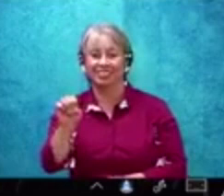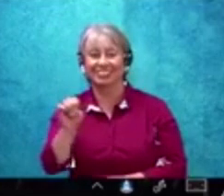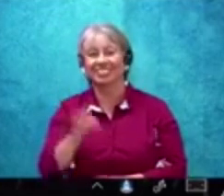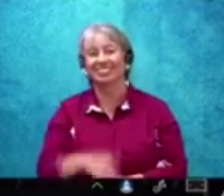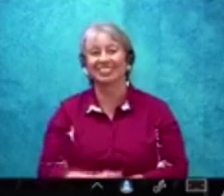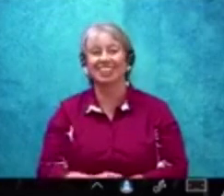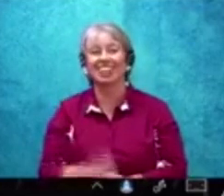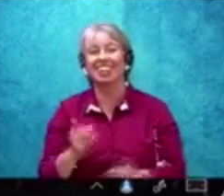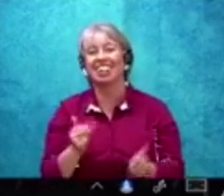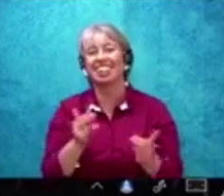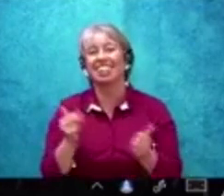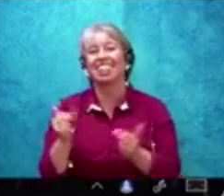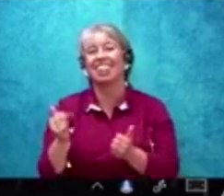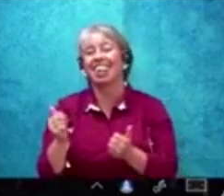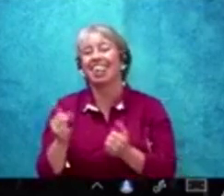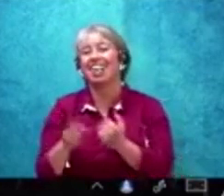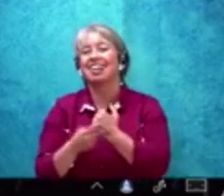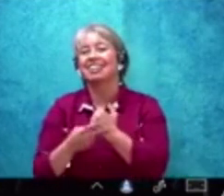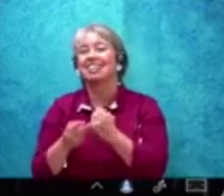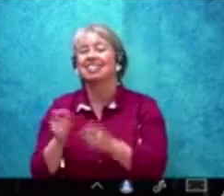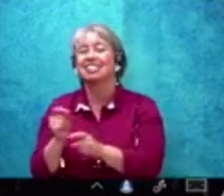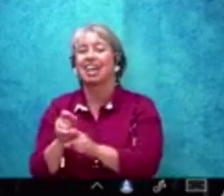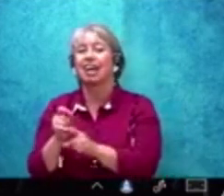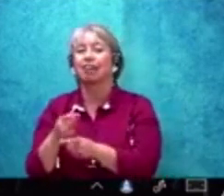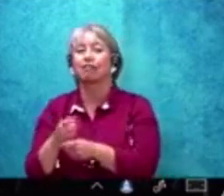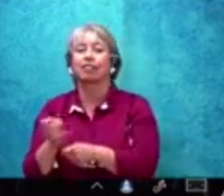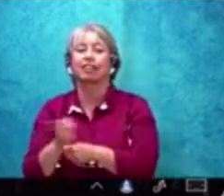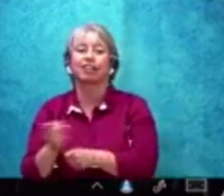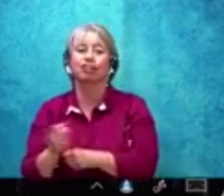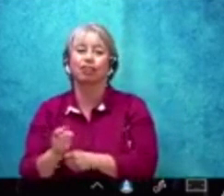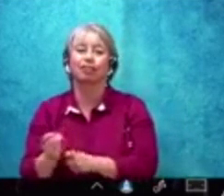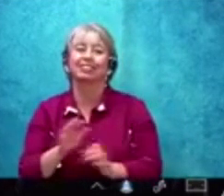friends. Let's go to